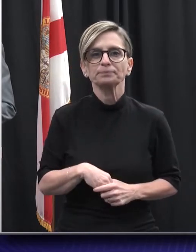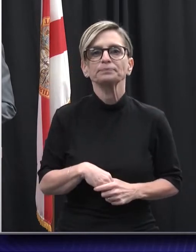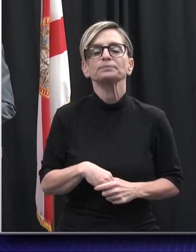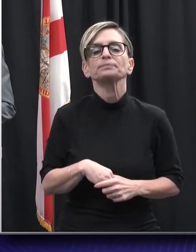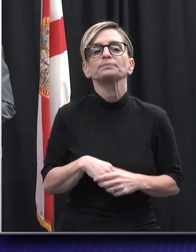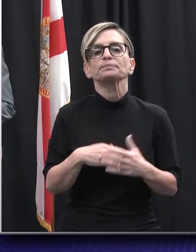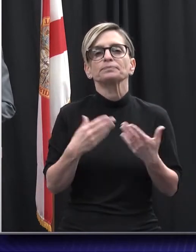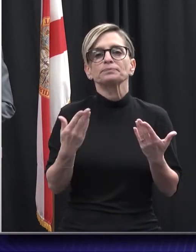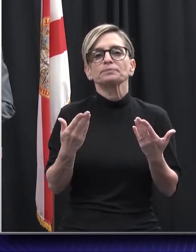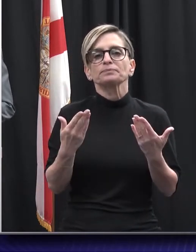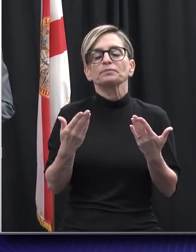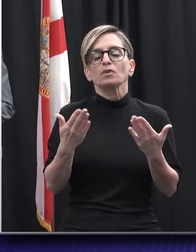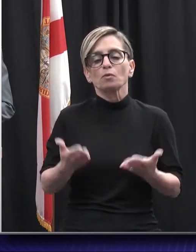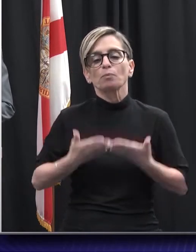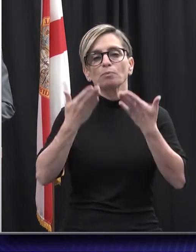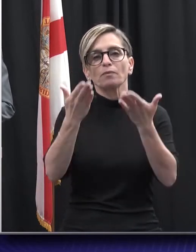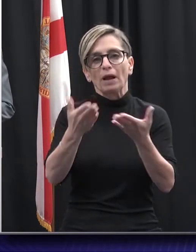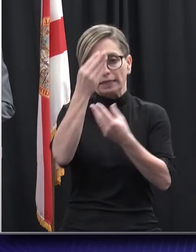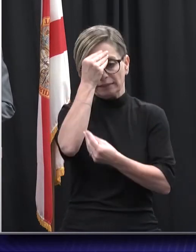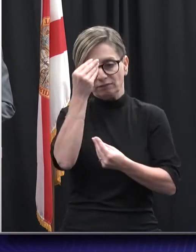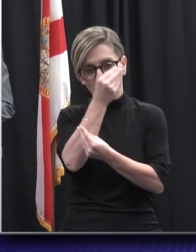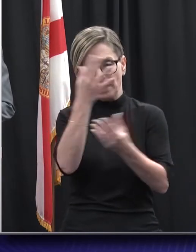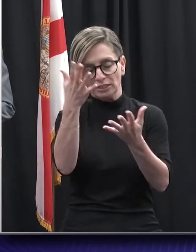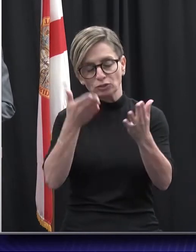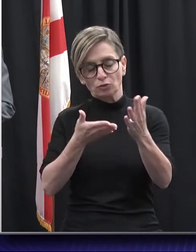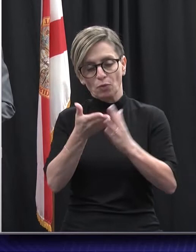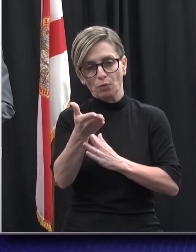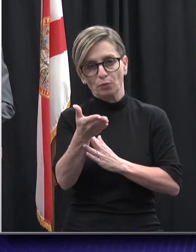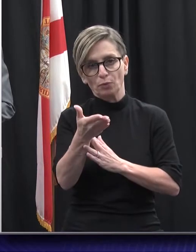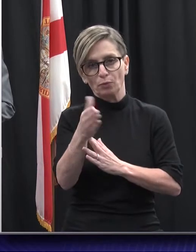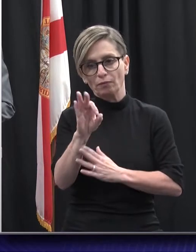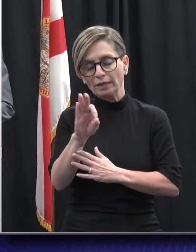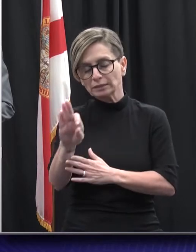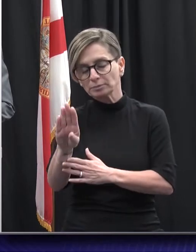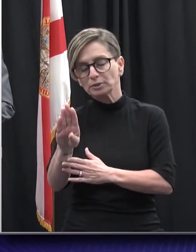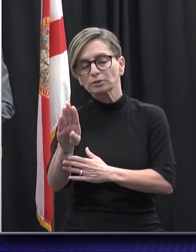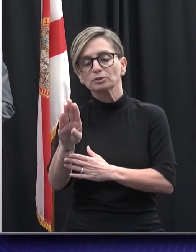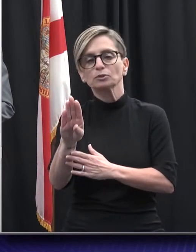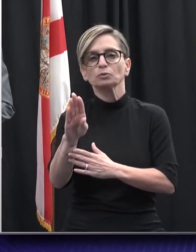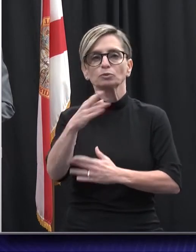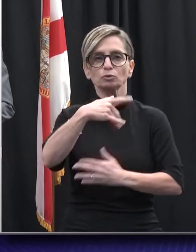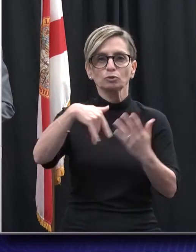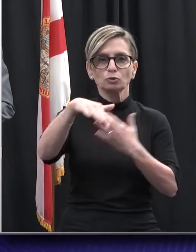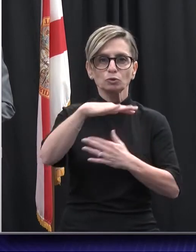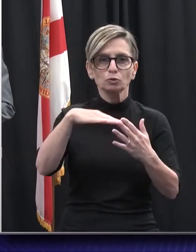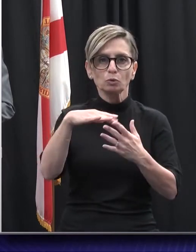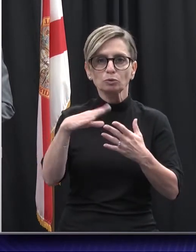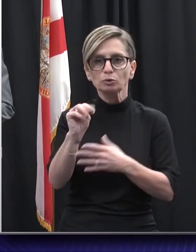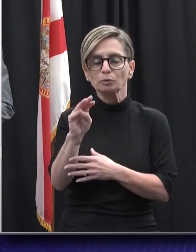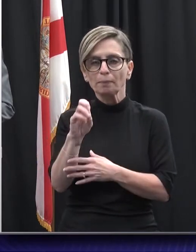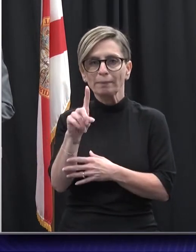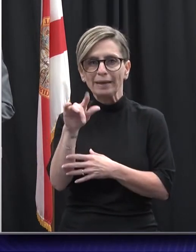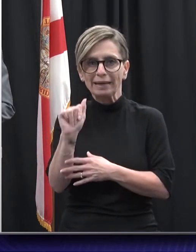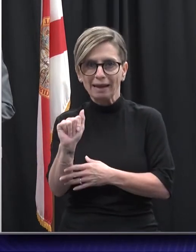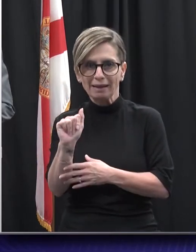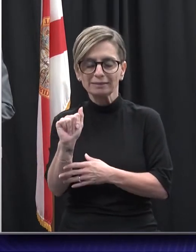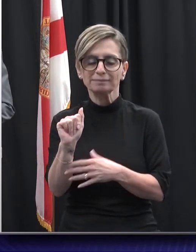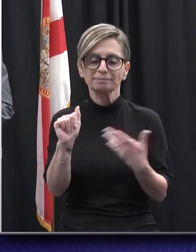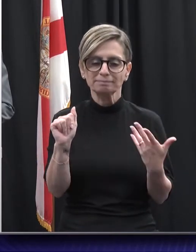Providing information through social media provides a record, but it doesn't allow us to investigate quickly.